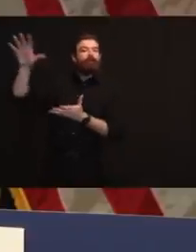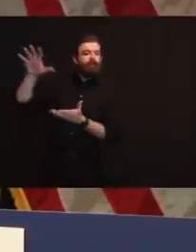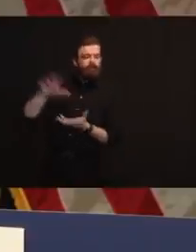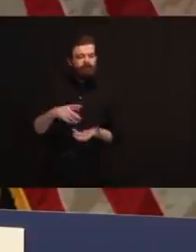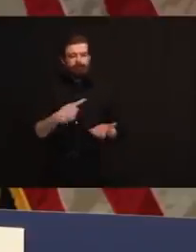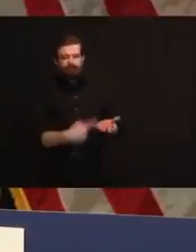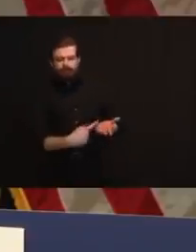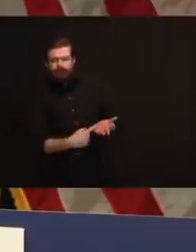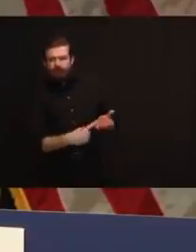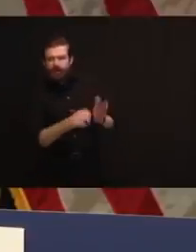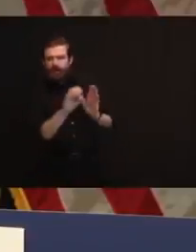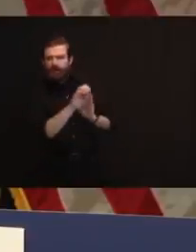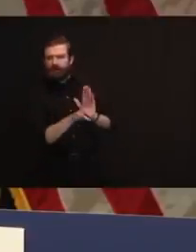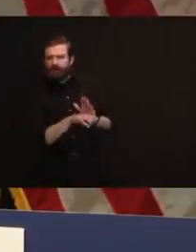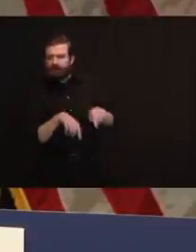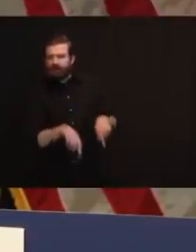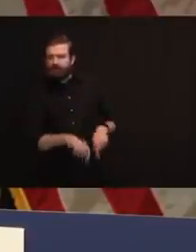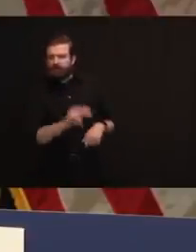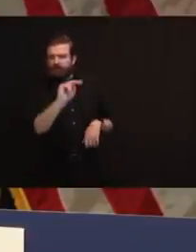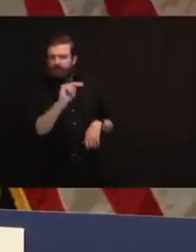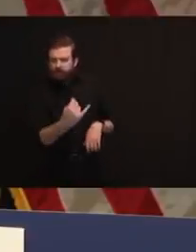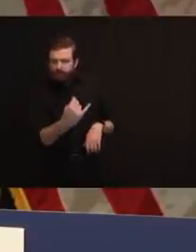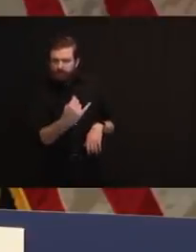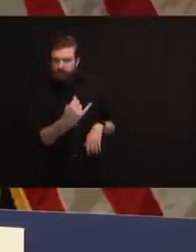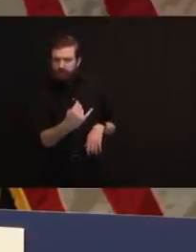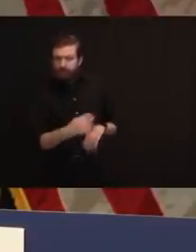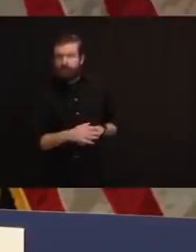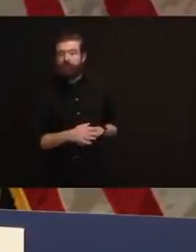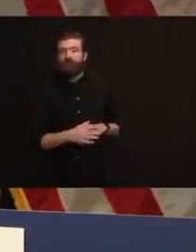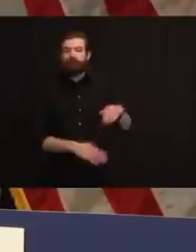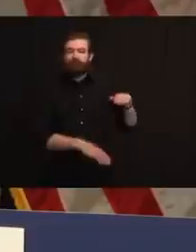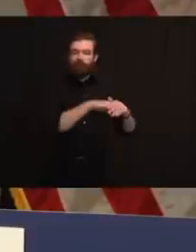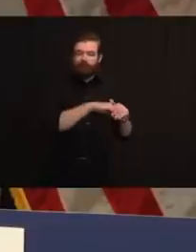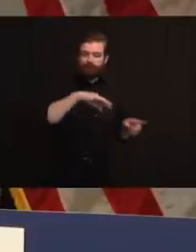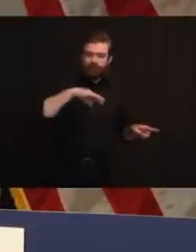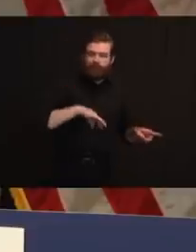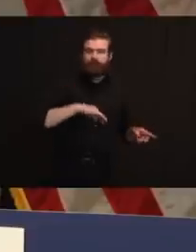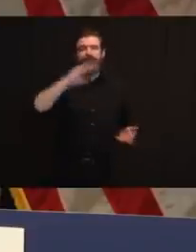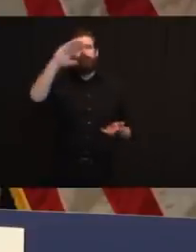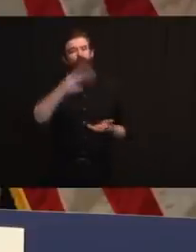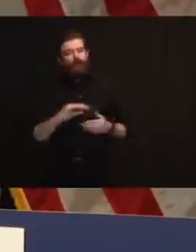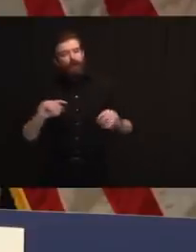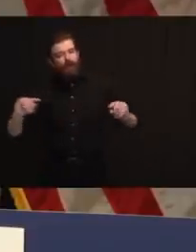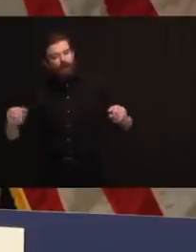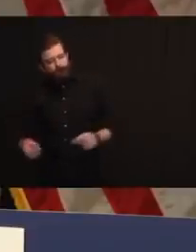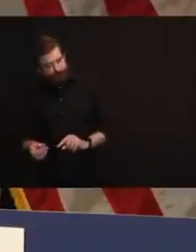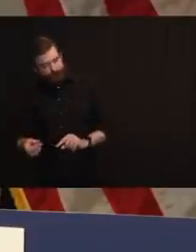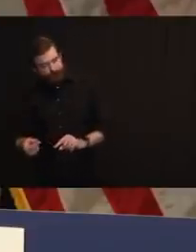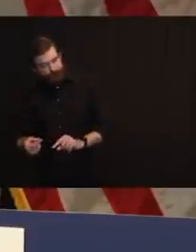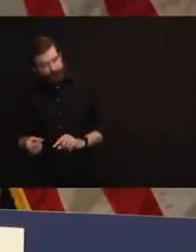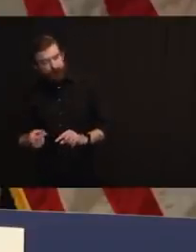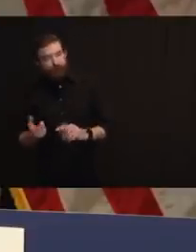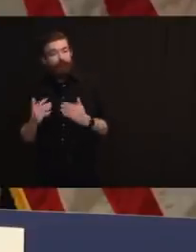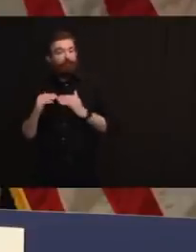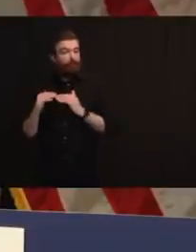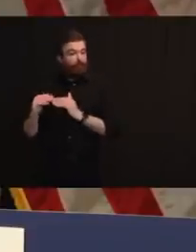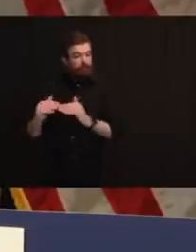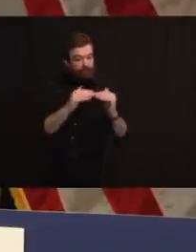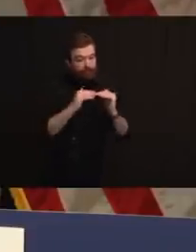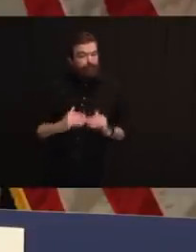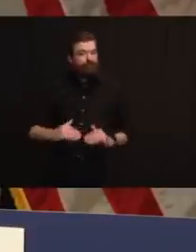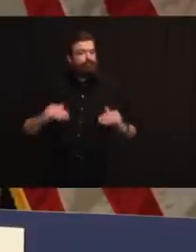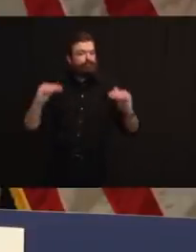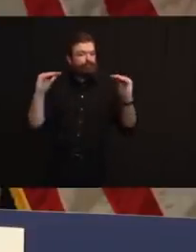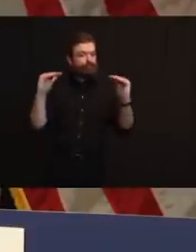about maximizing benefits and minimizing harms, and equity and justice and transparency. So those were the foundations